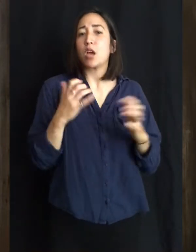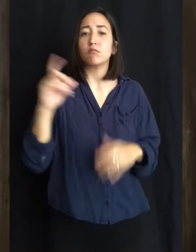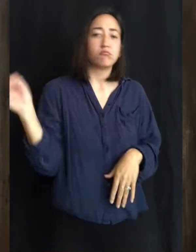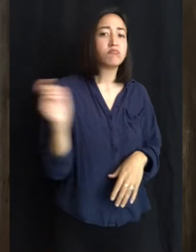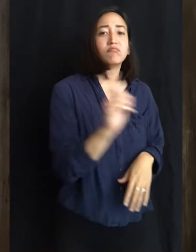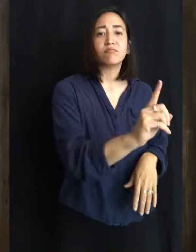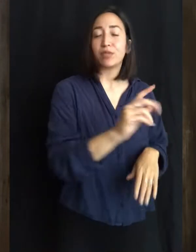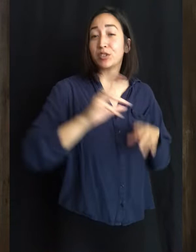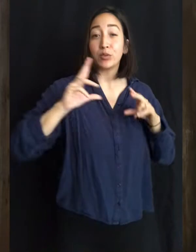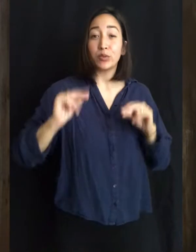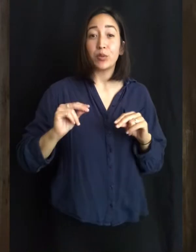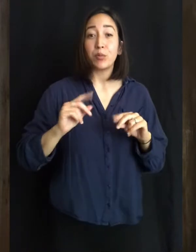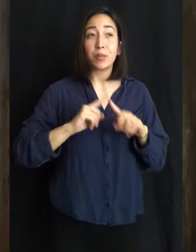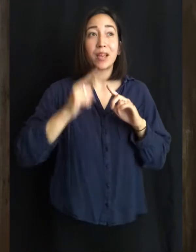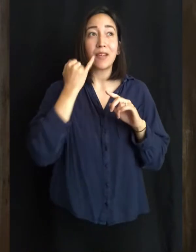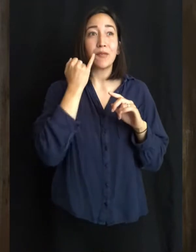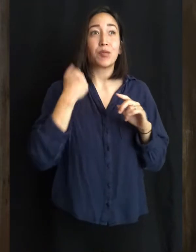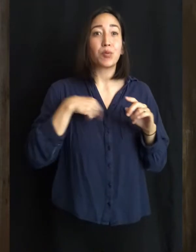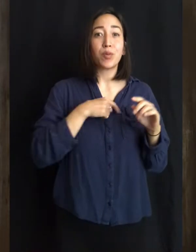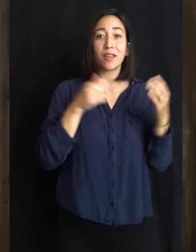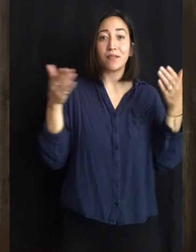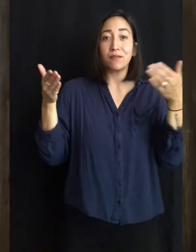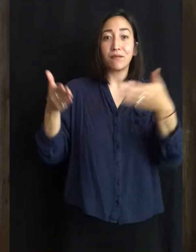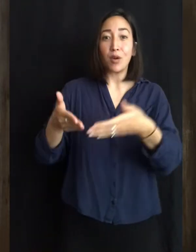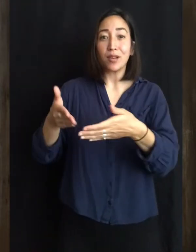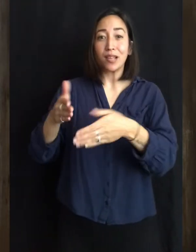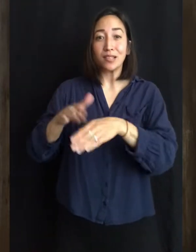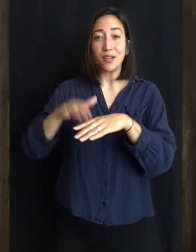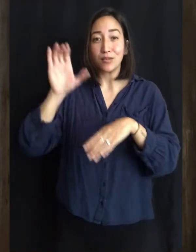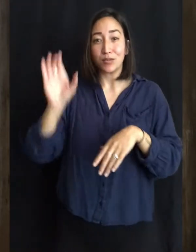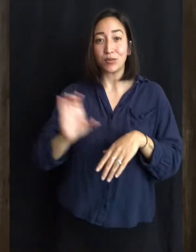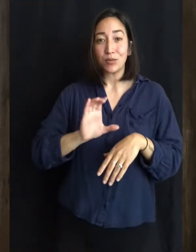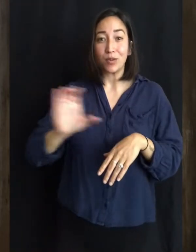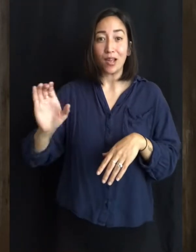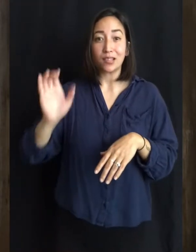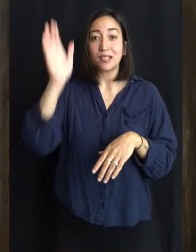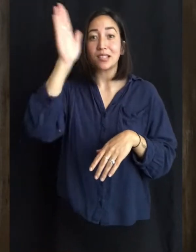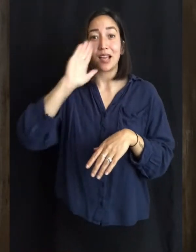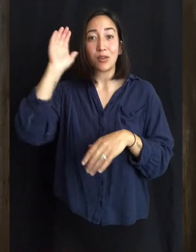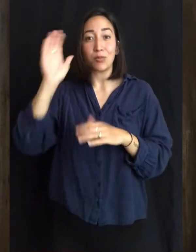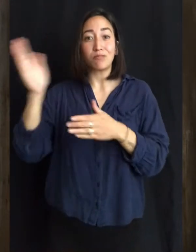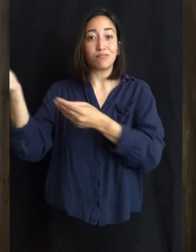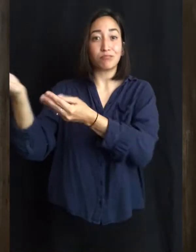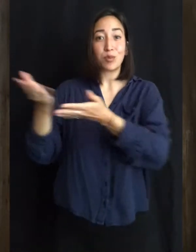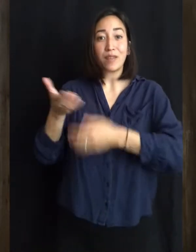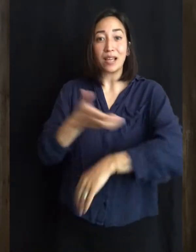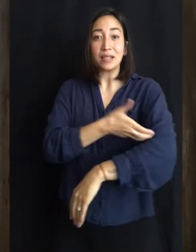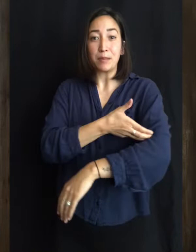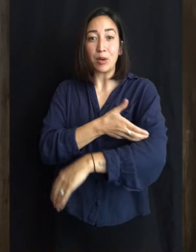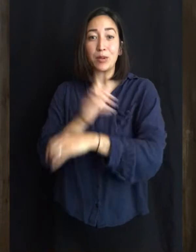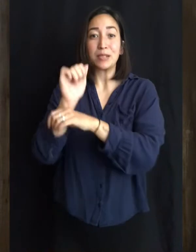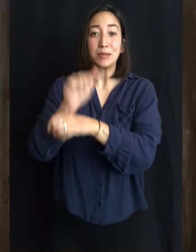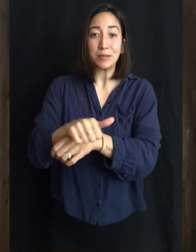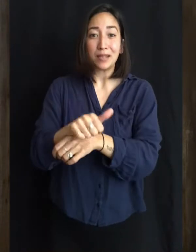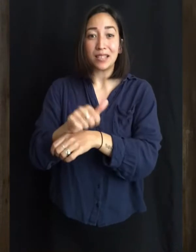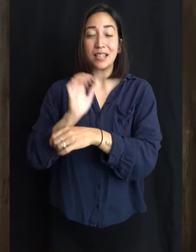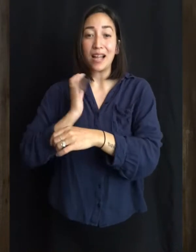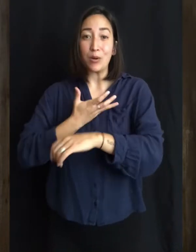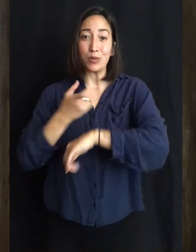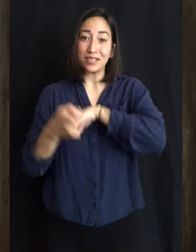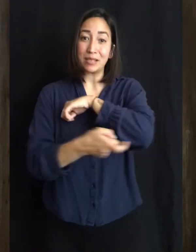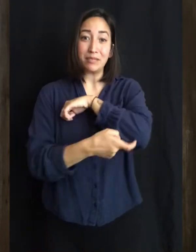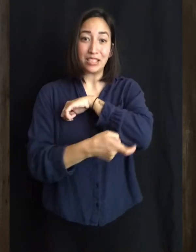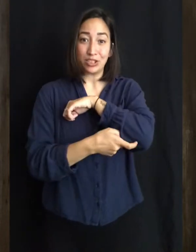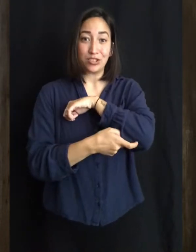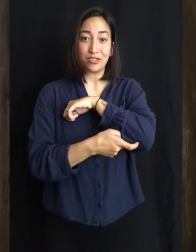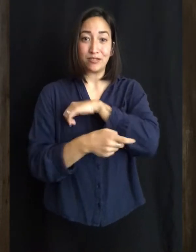know by looking at the cross, we can focus on the Lord. He will get us through and give us the power to overcome that. And also then we will have a